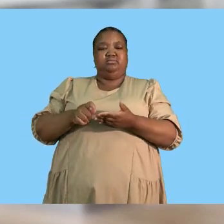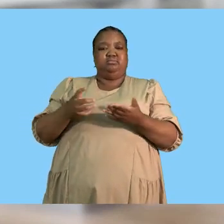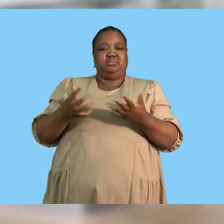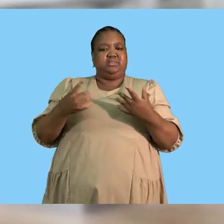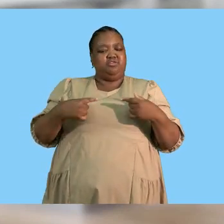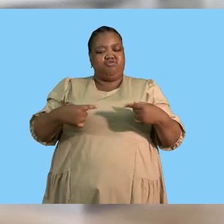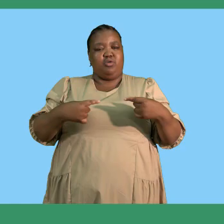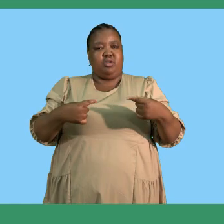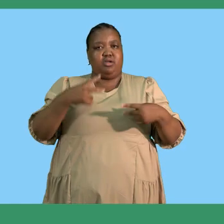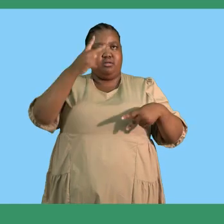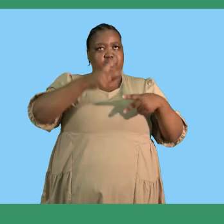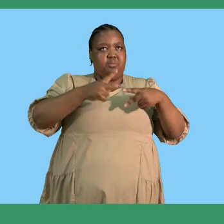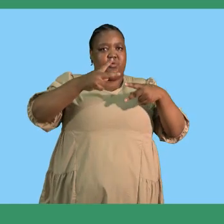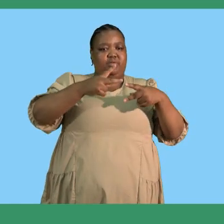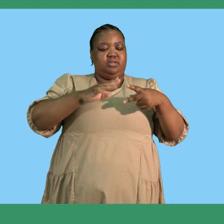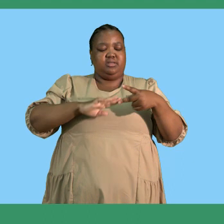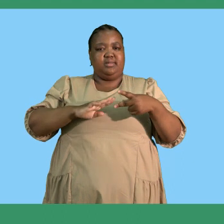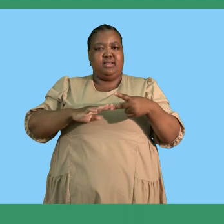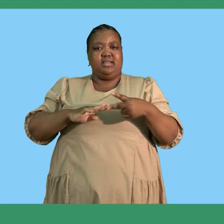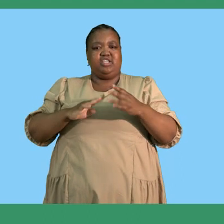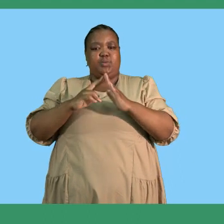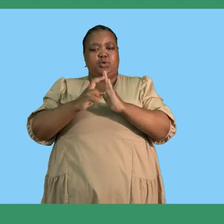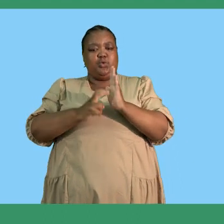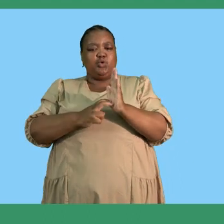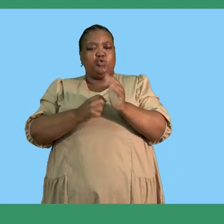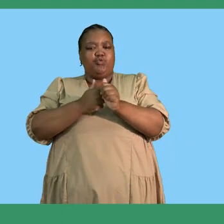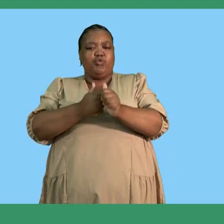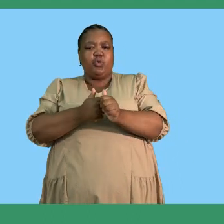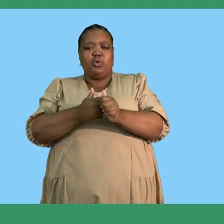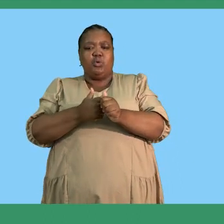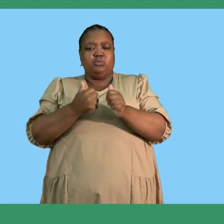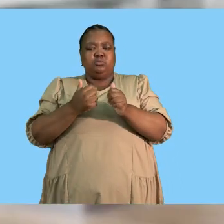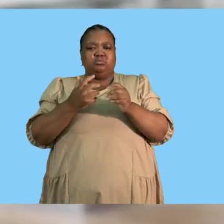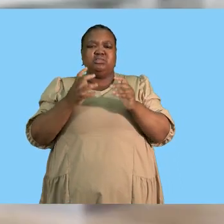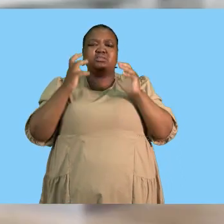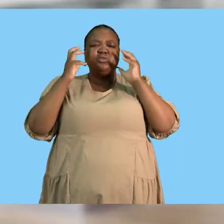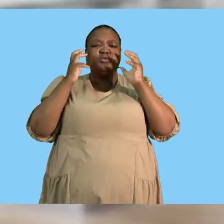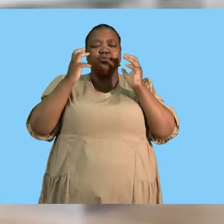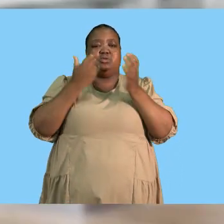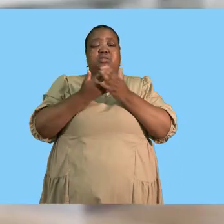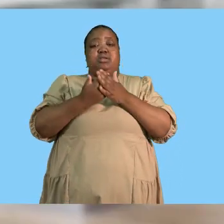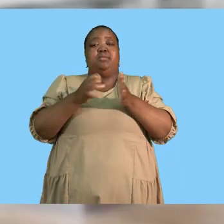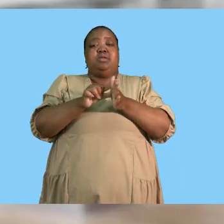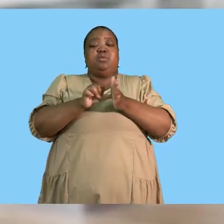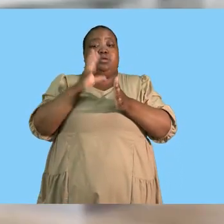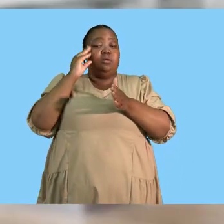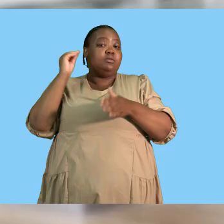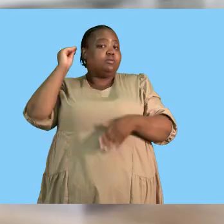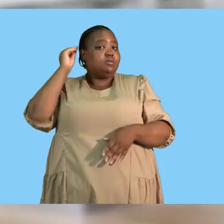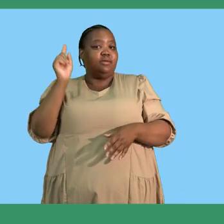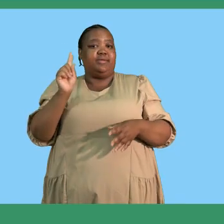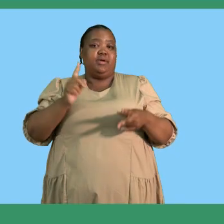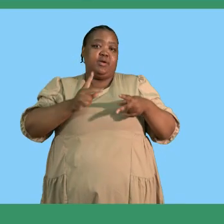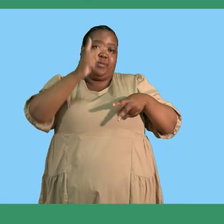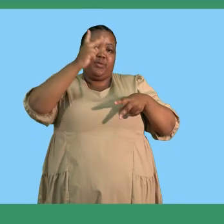to differentiate between professionalism and ethics. Now, it is very important to note that